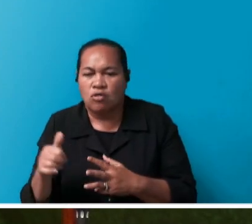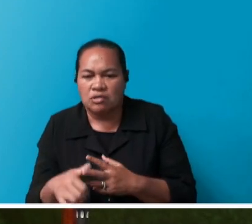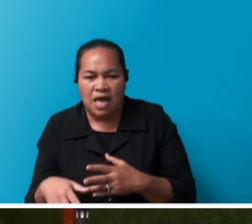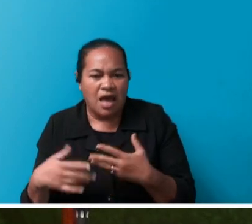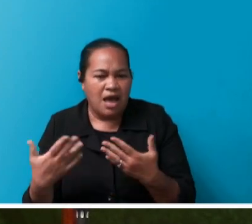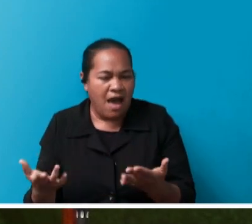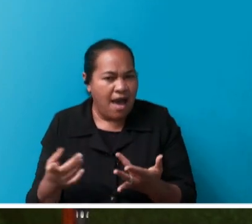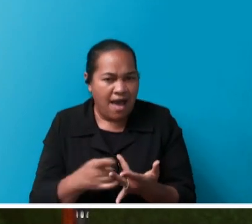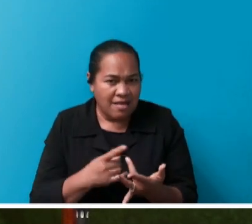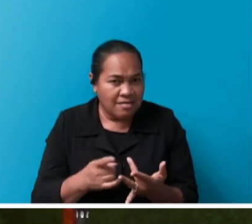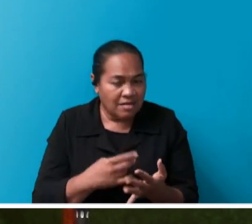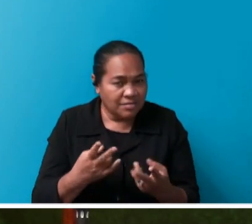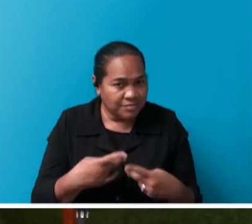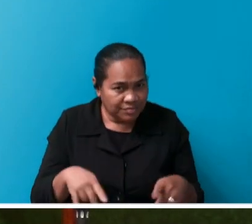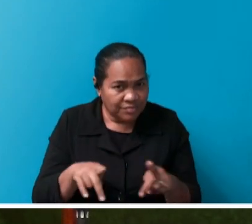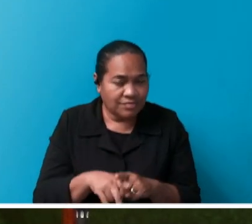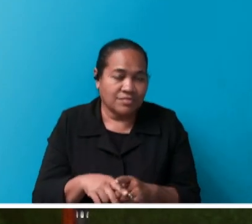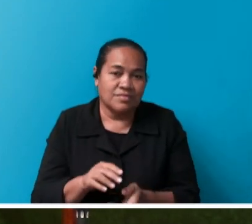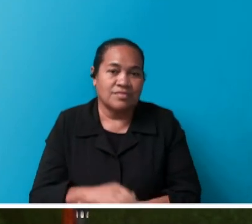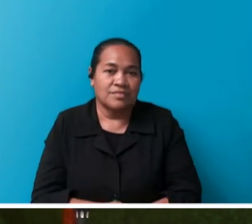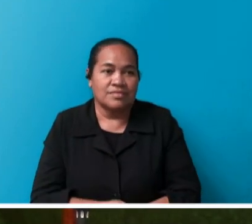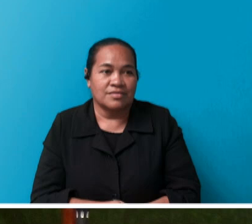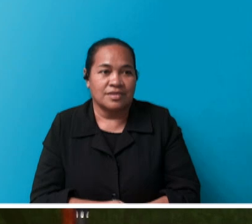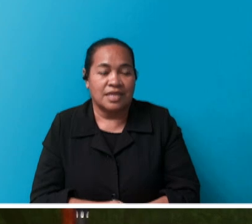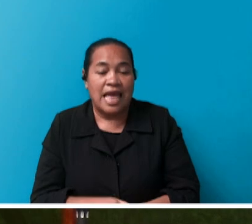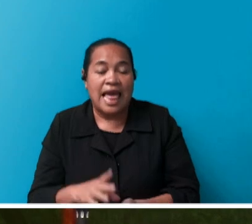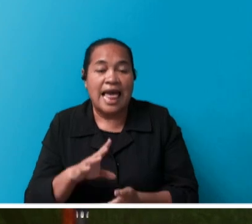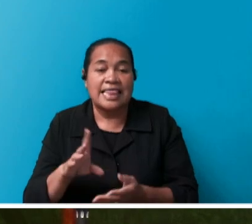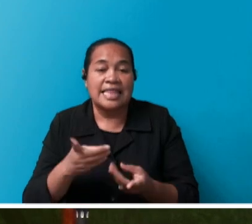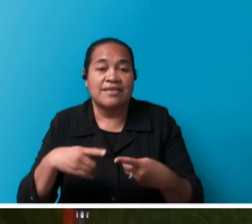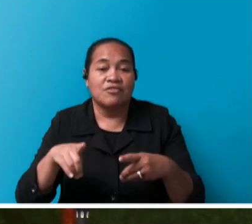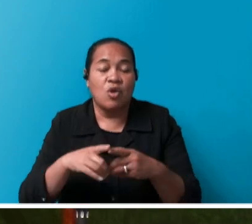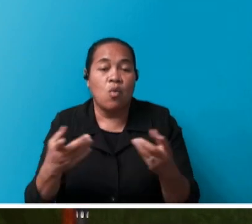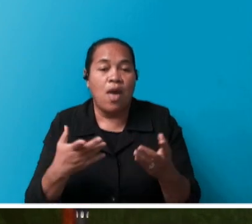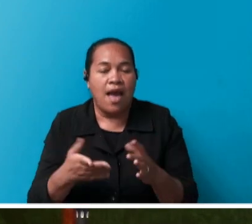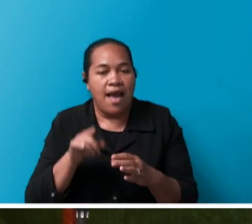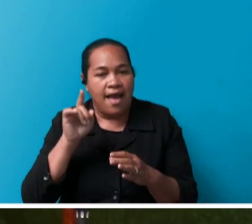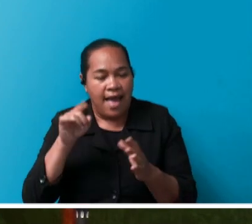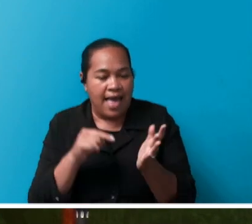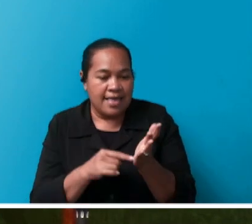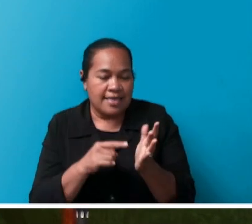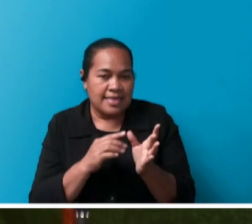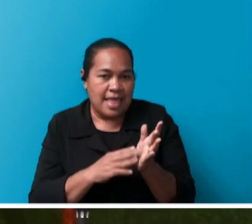Center, and also the divisional office up in Tamabua, the Central Division Head Office.